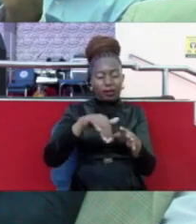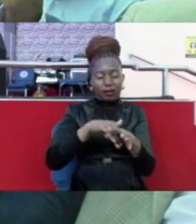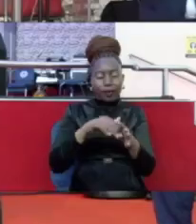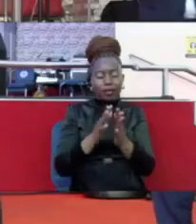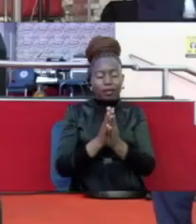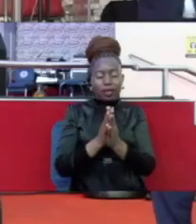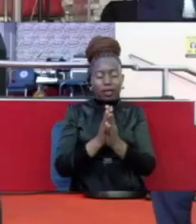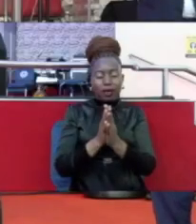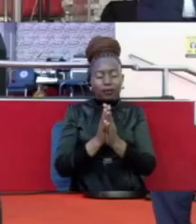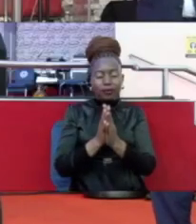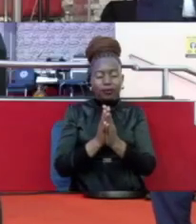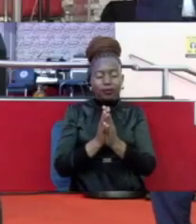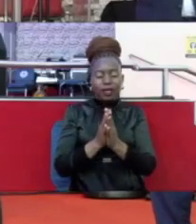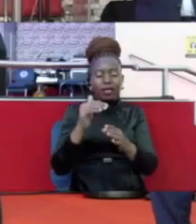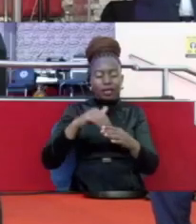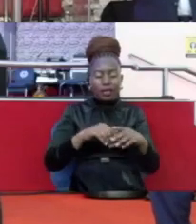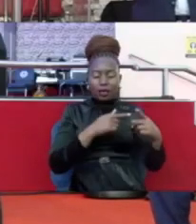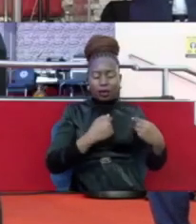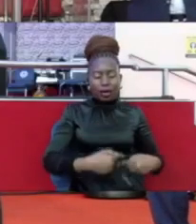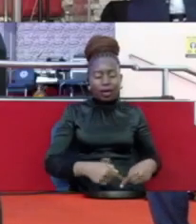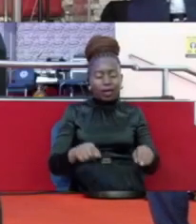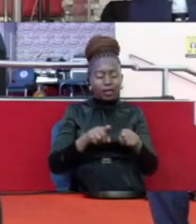for opening our hearts and minds